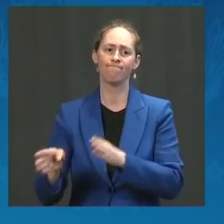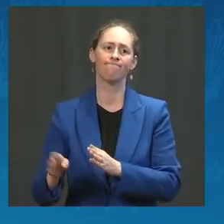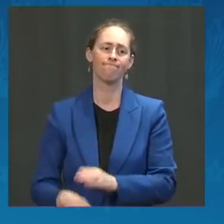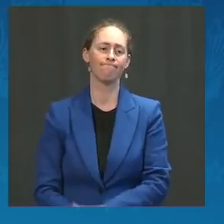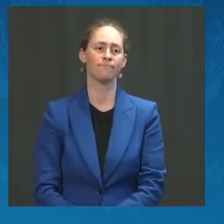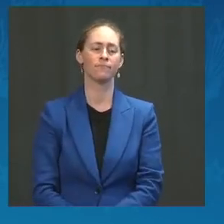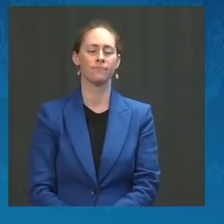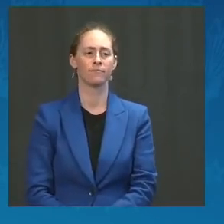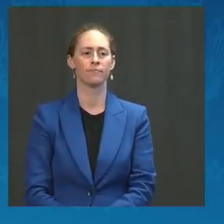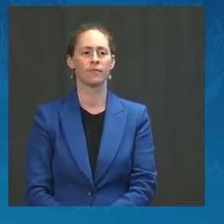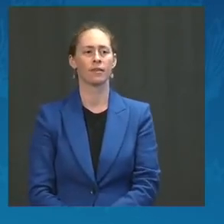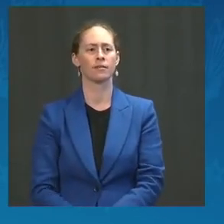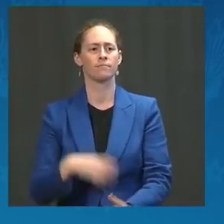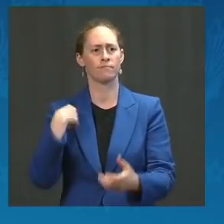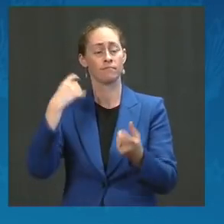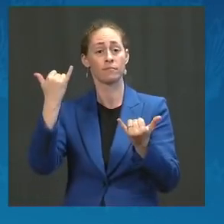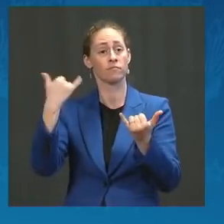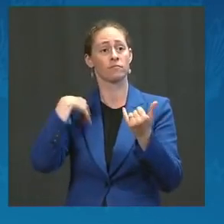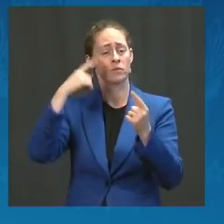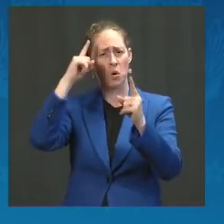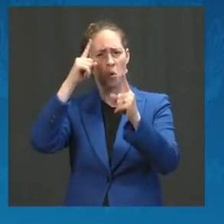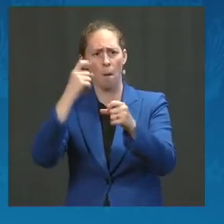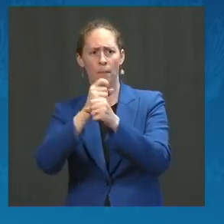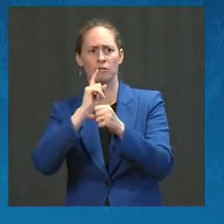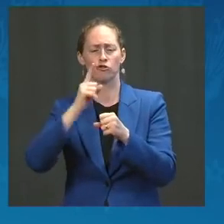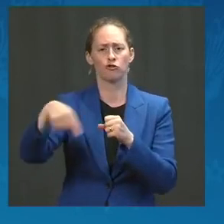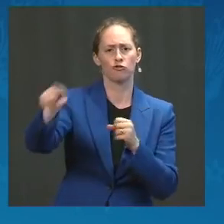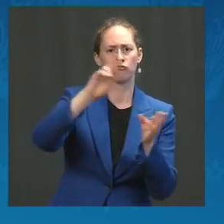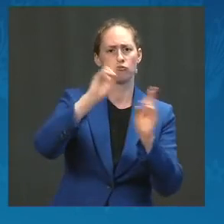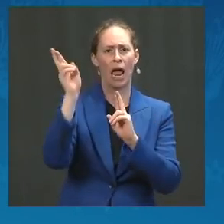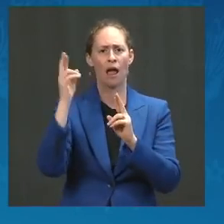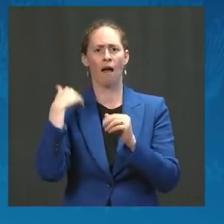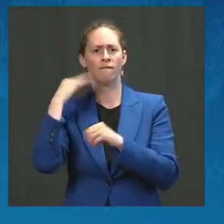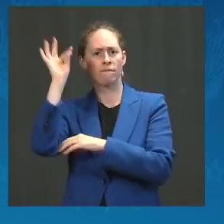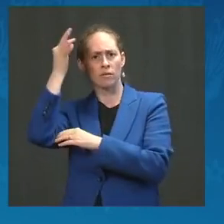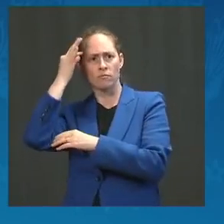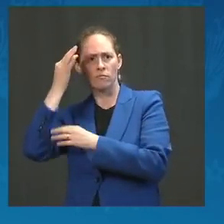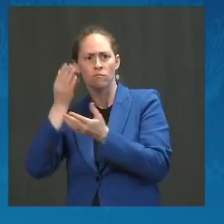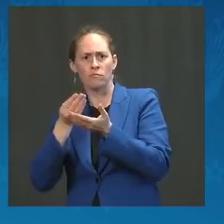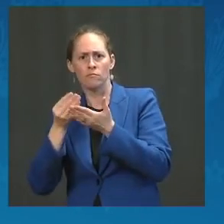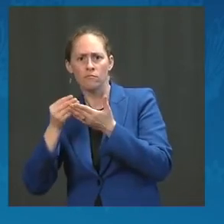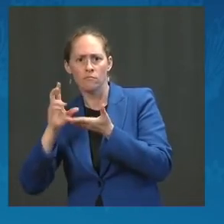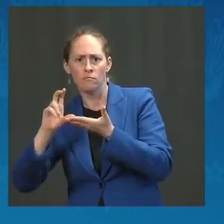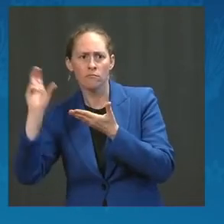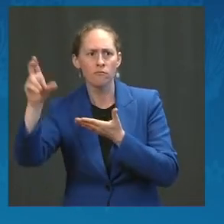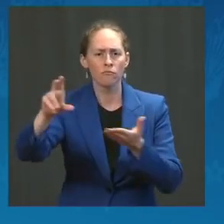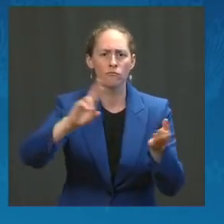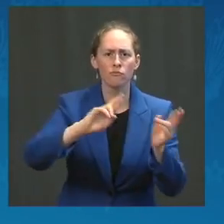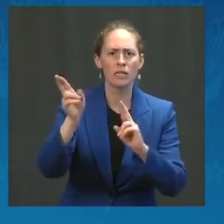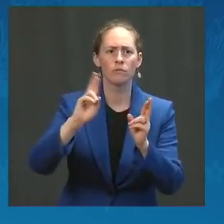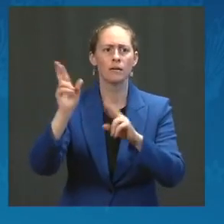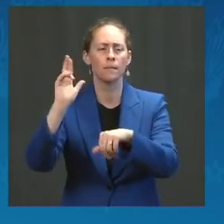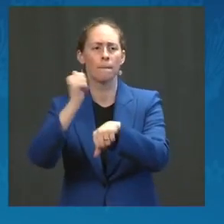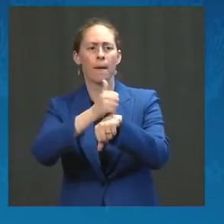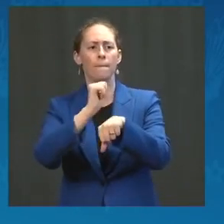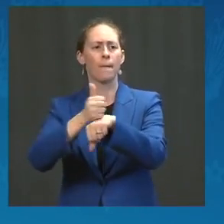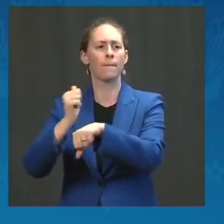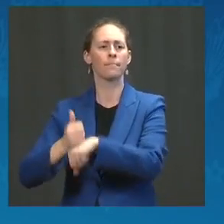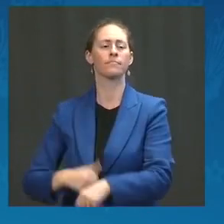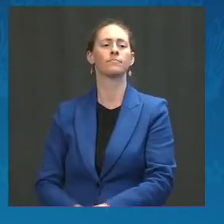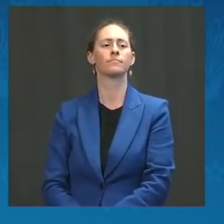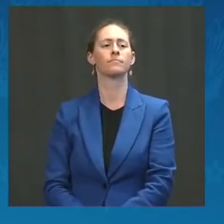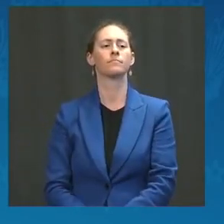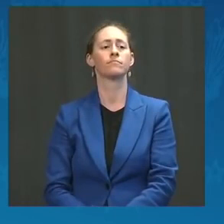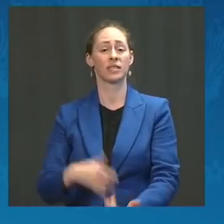to them. This includes deployment of surge teams composed of experts from the CDC and the